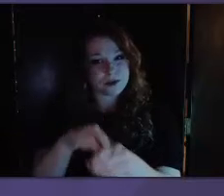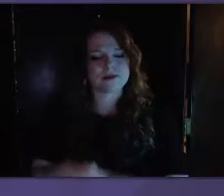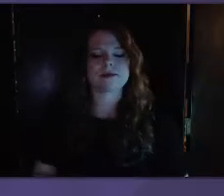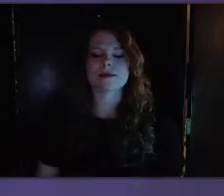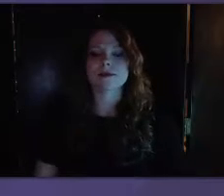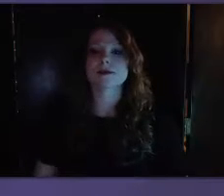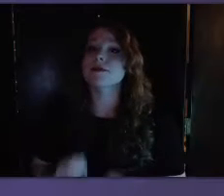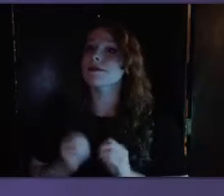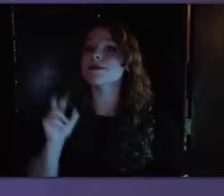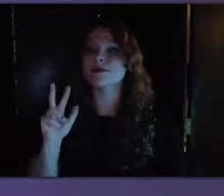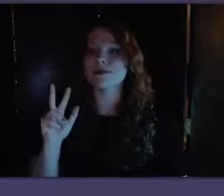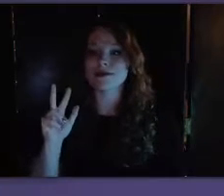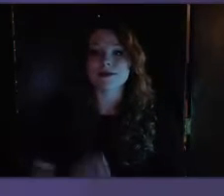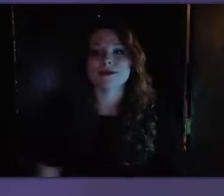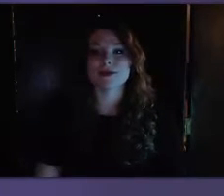answer to question 3 is